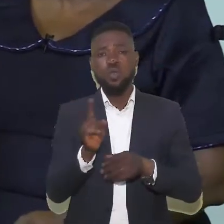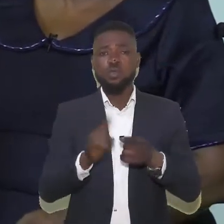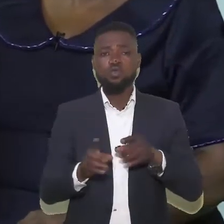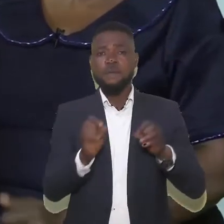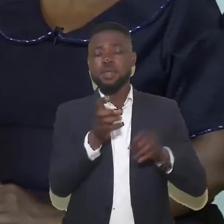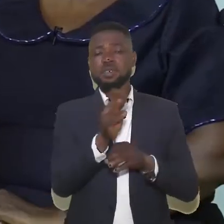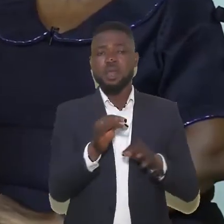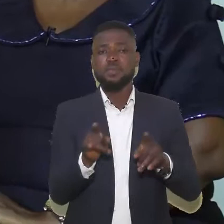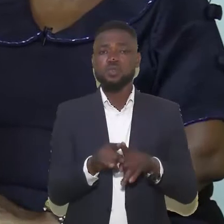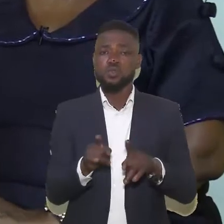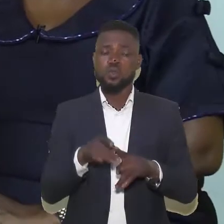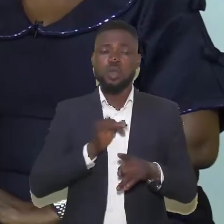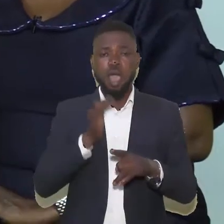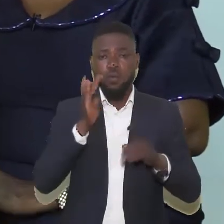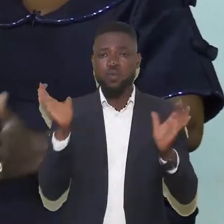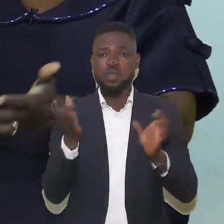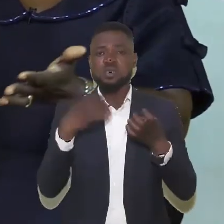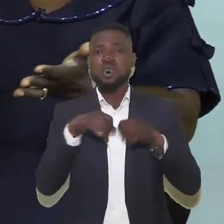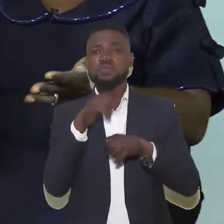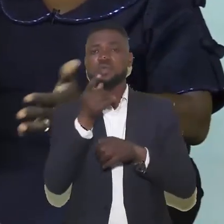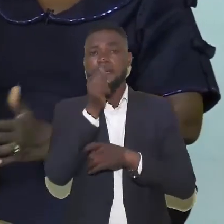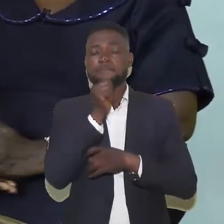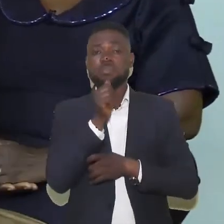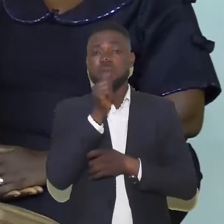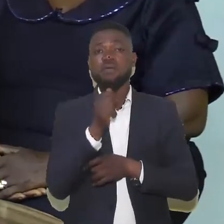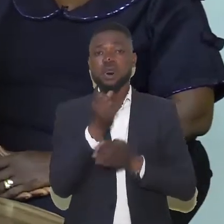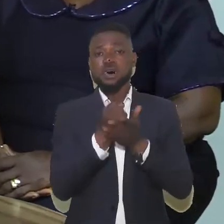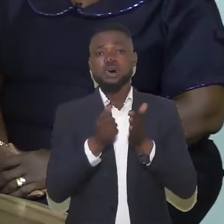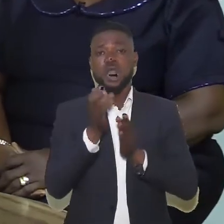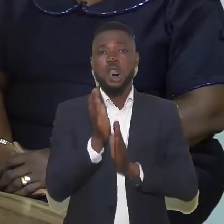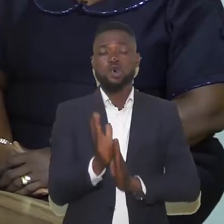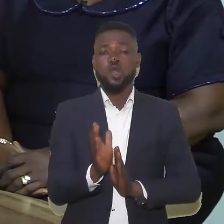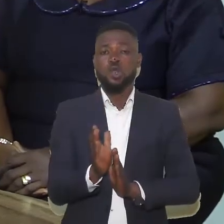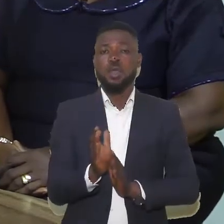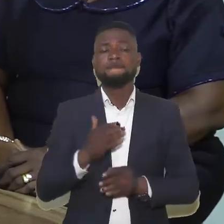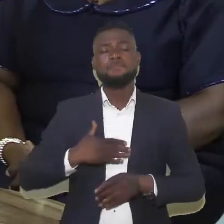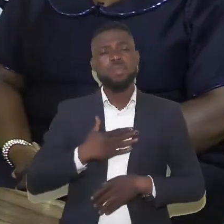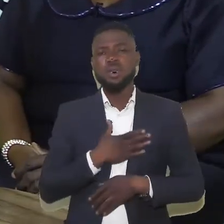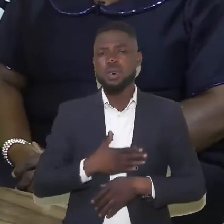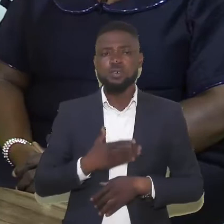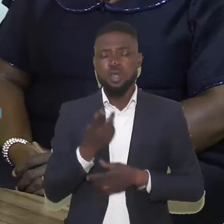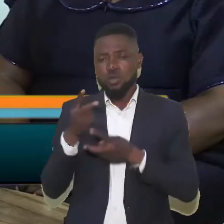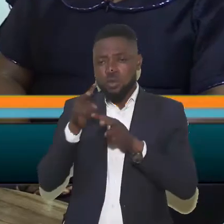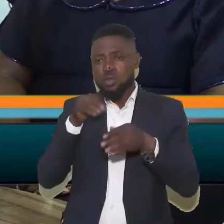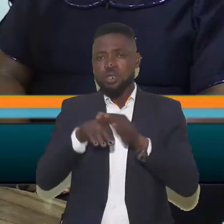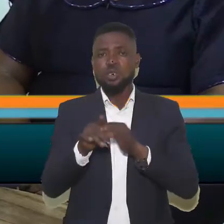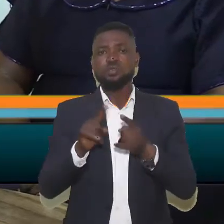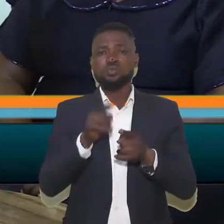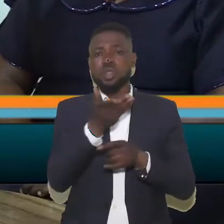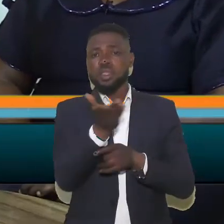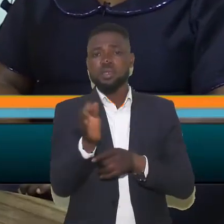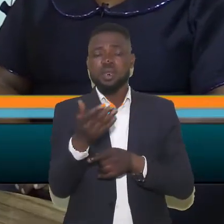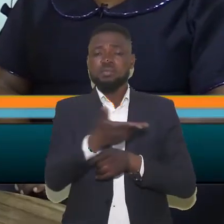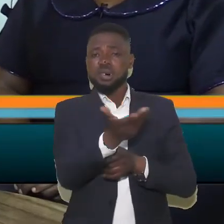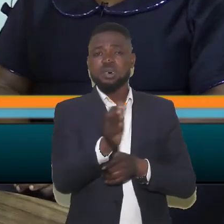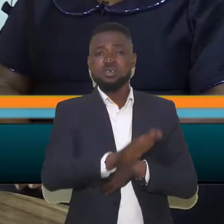these children. So I would urge that even the private sector, please look into this. These